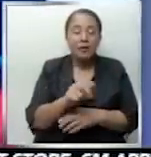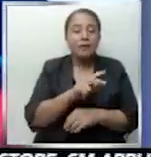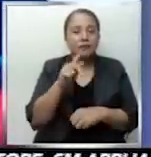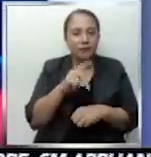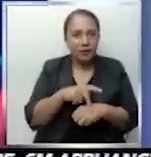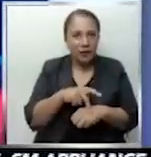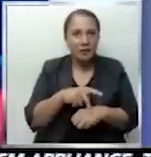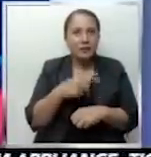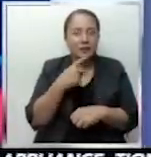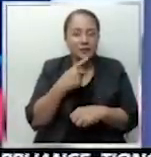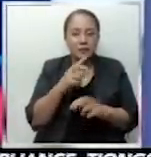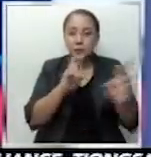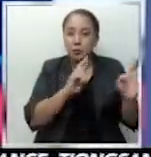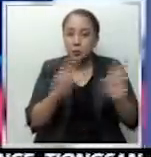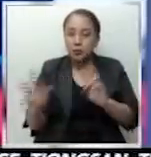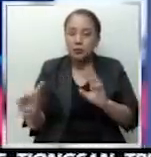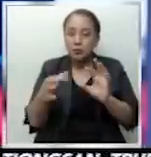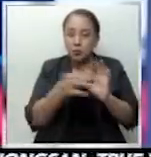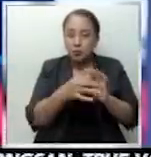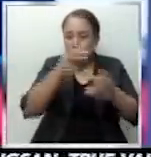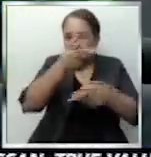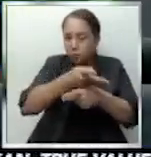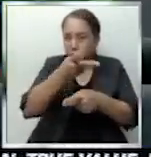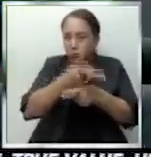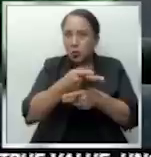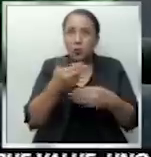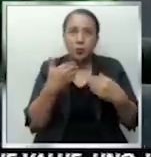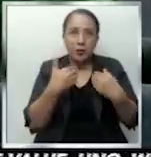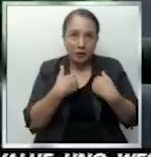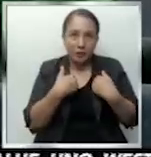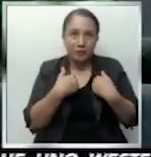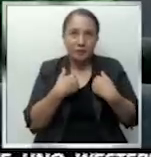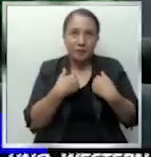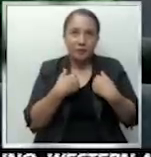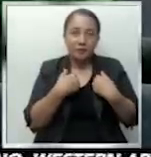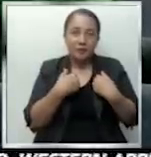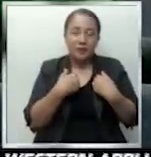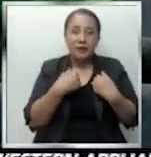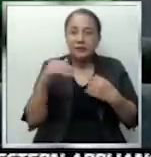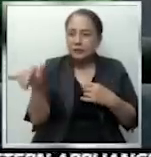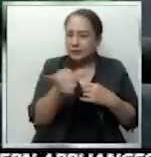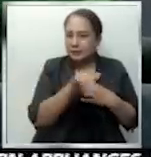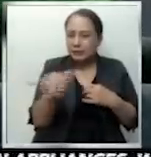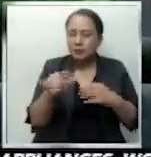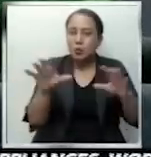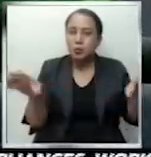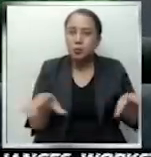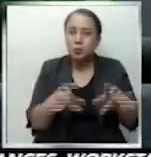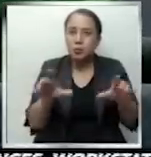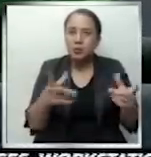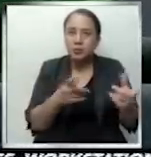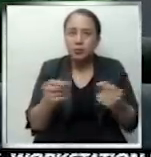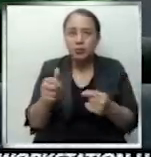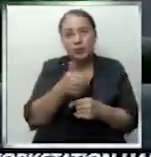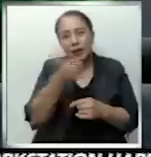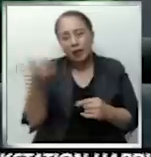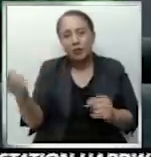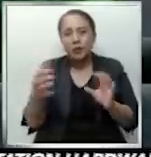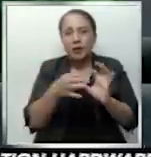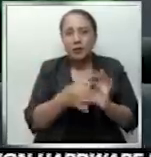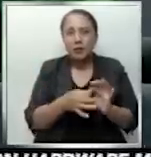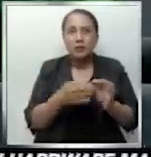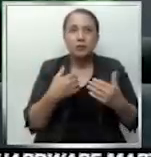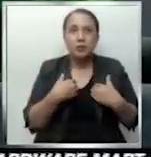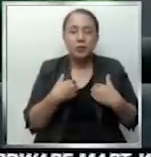are ready for joint patrols. We have similar activities that we do with other allies, and this will be